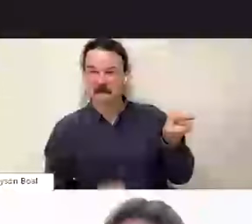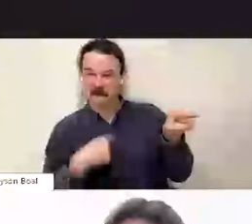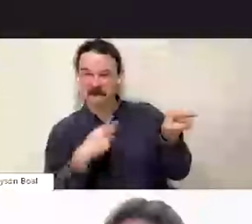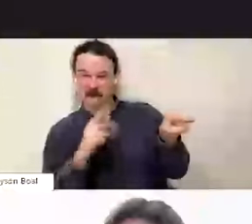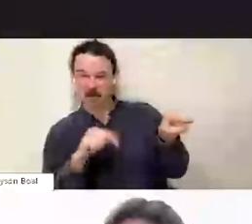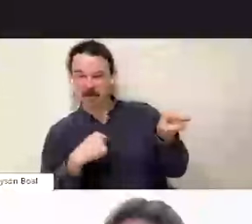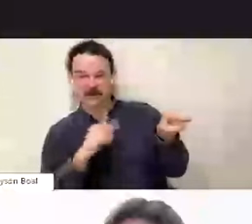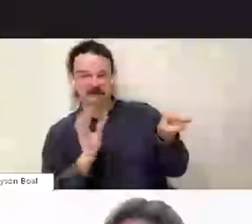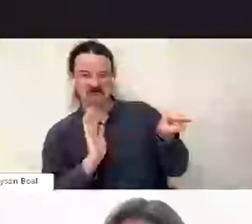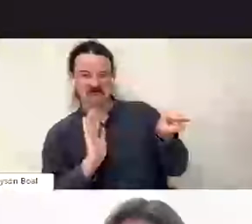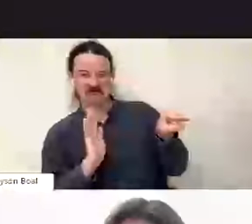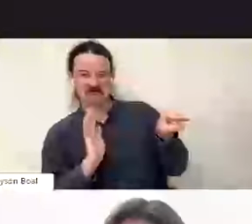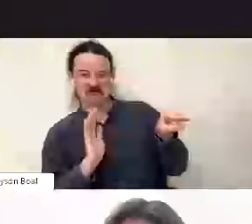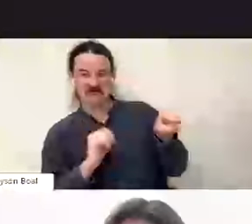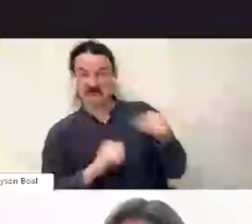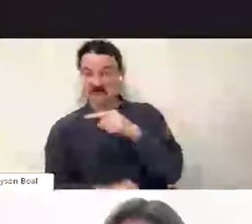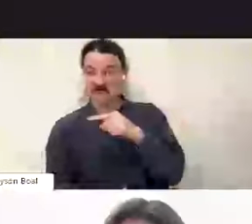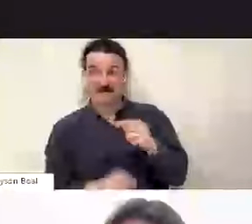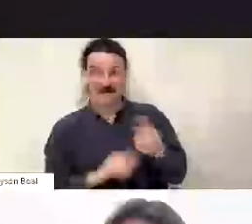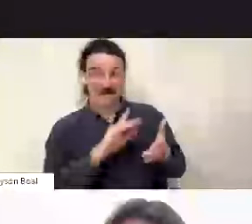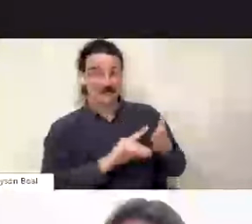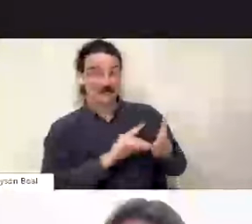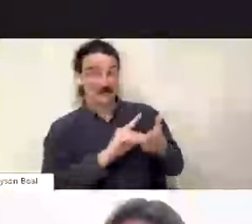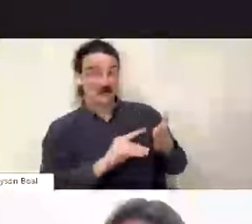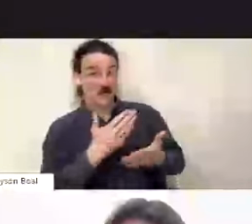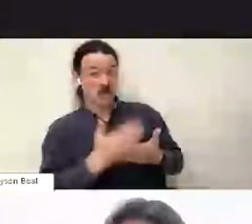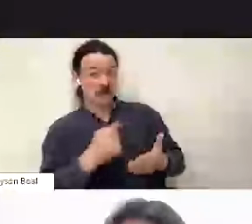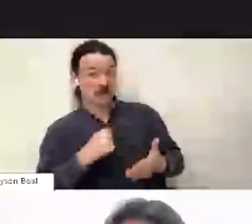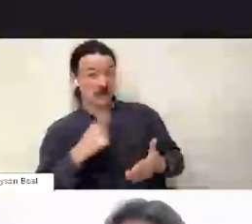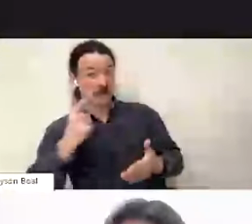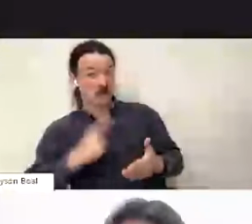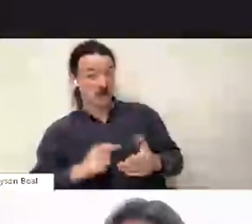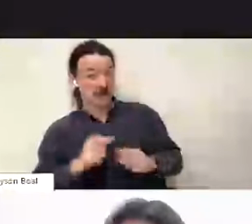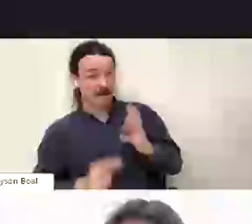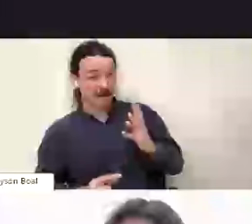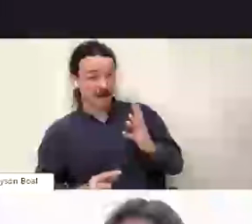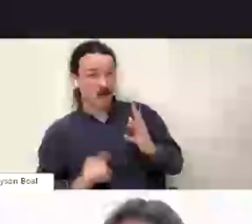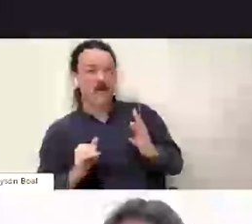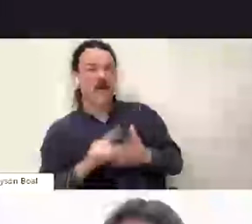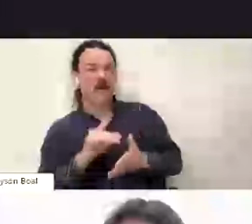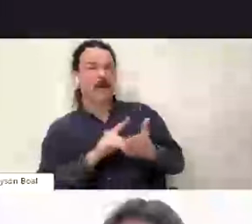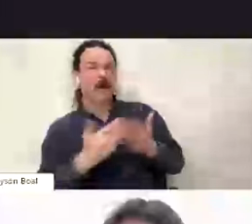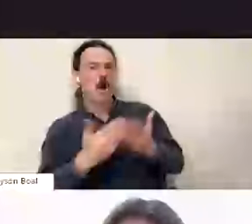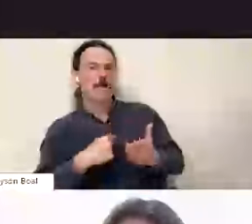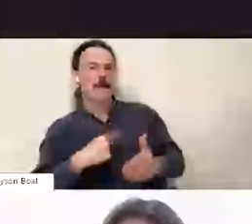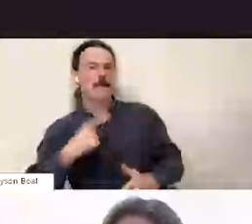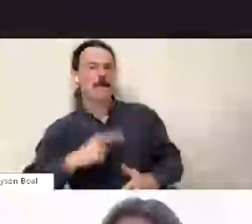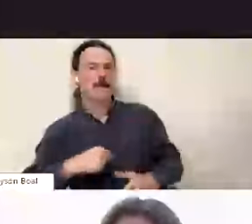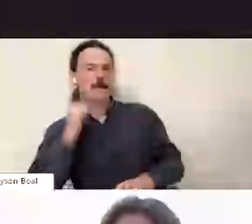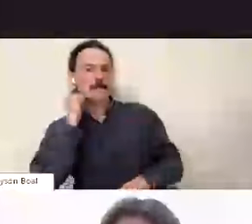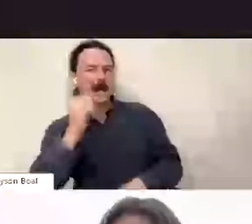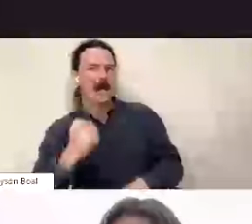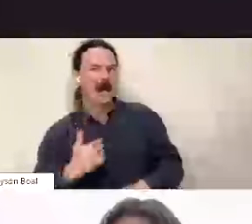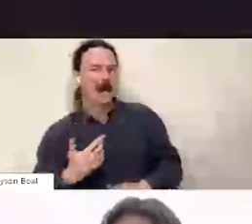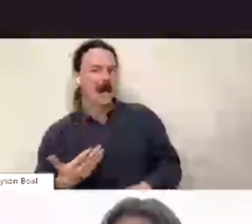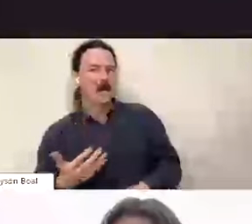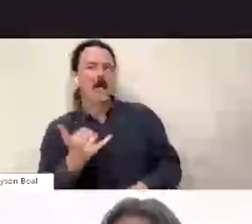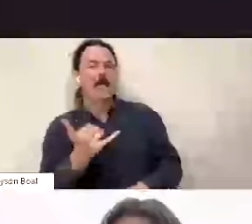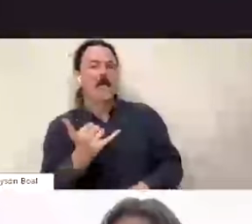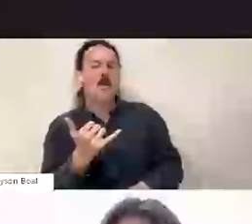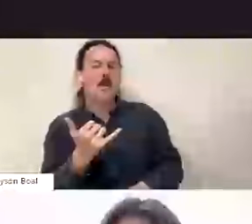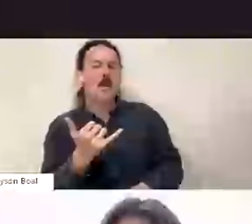Am I being discriminated against based on disability, or is it race, or is it both? That's often the issue. It usually is both.